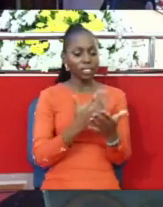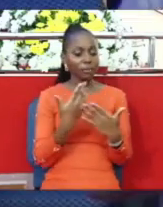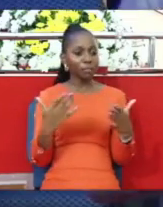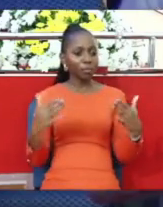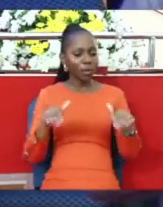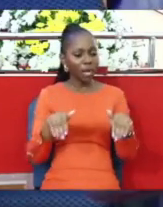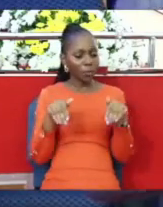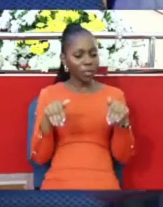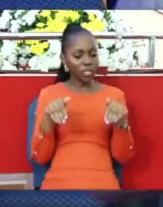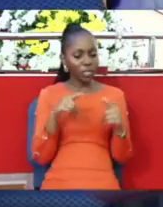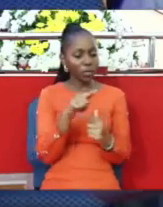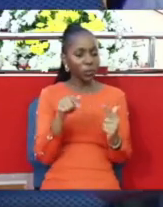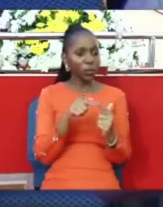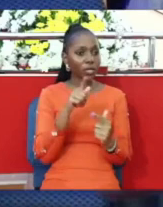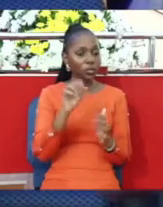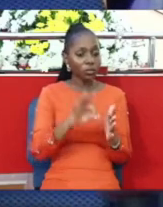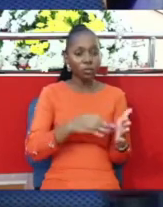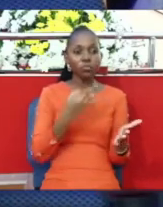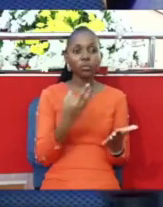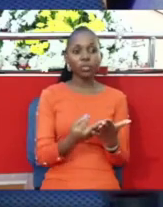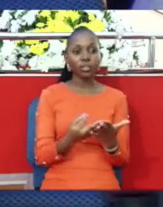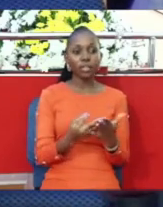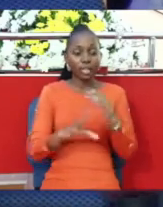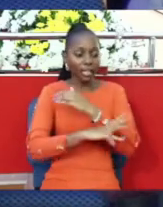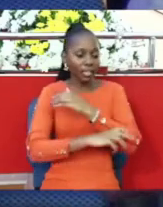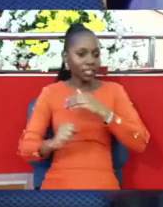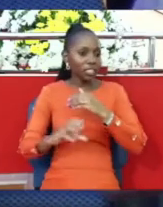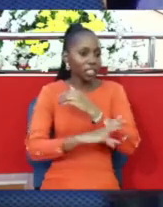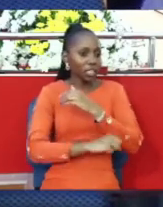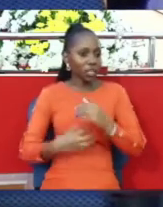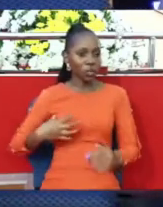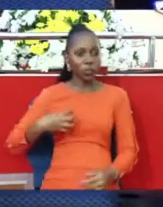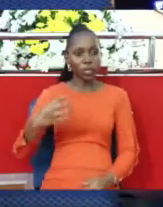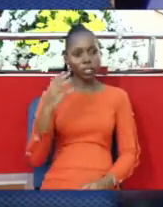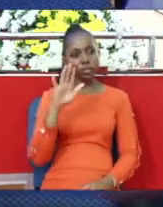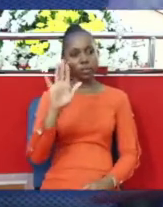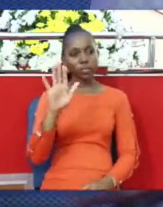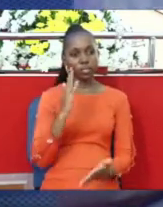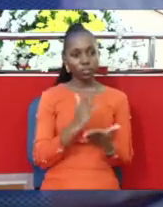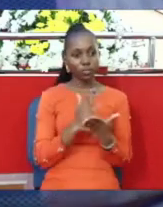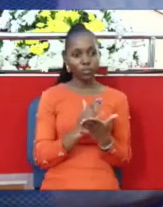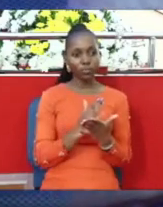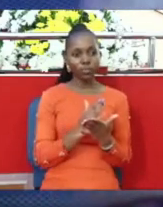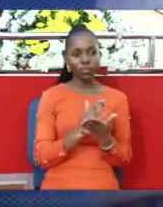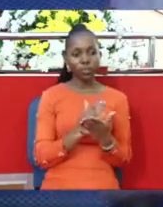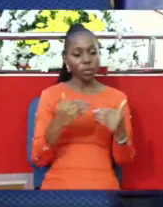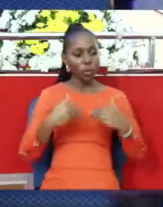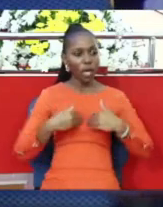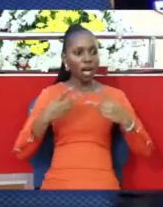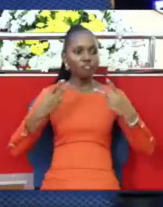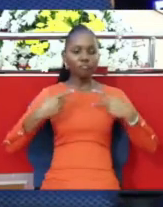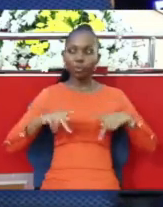waiting when you fall. I'm not saying that's what my children are looking at, but I'm saying there are people. There are people.